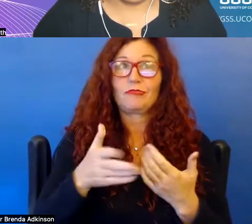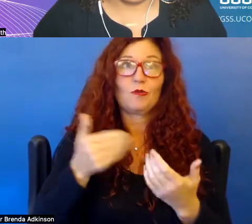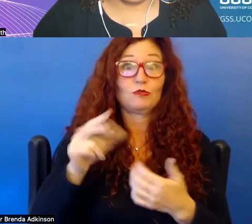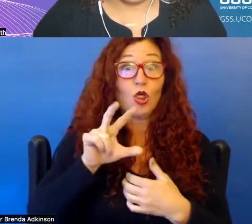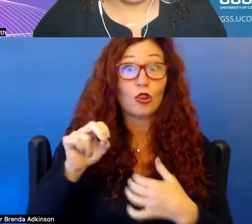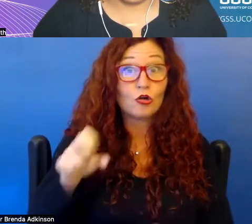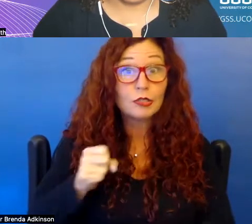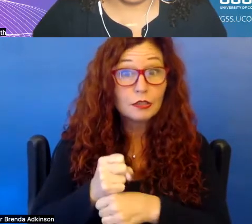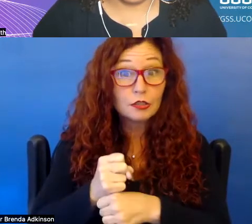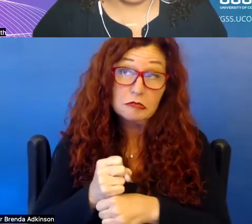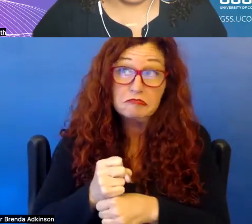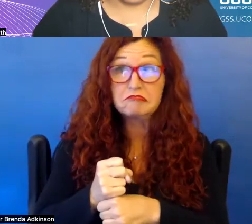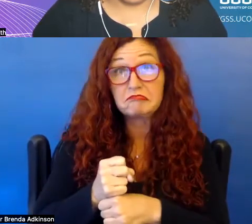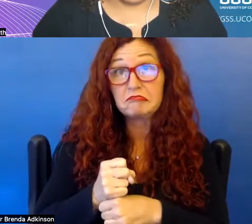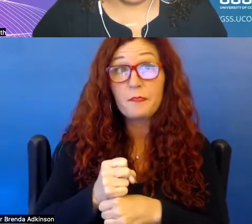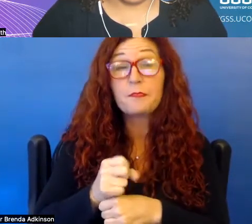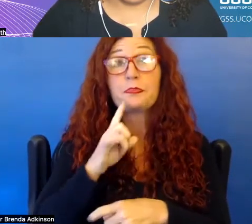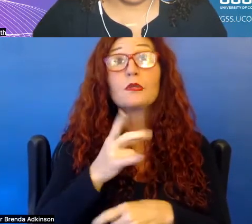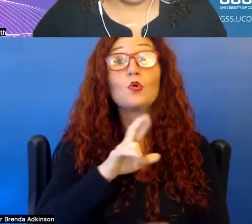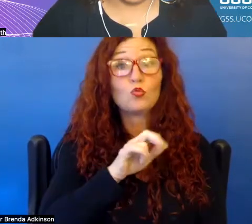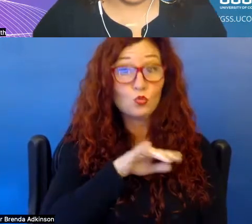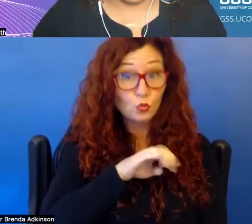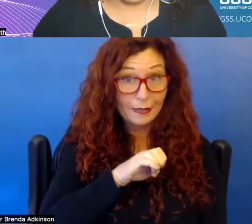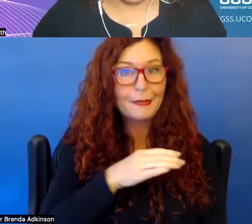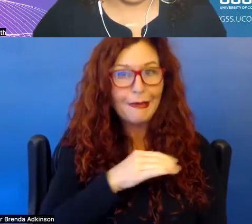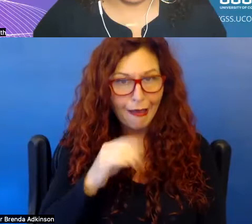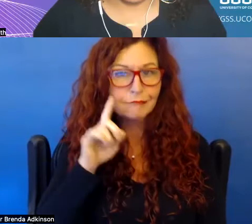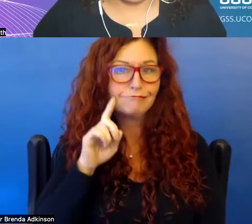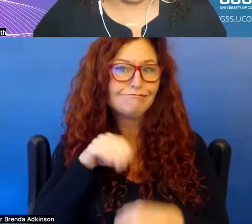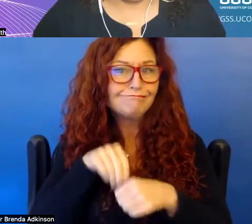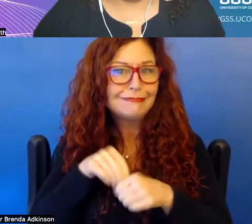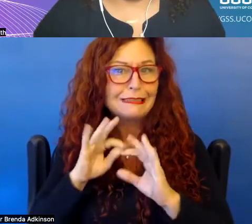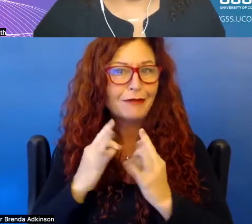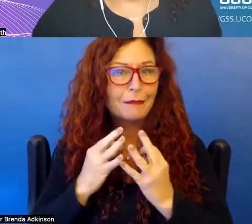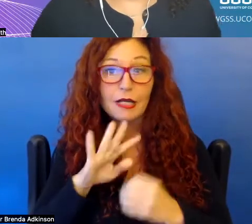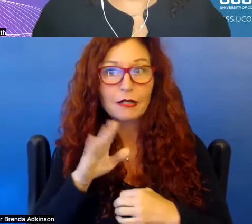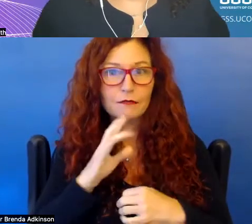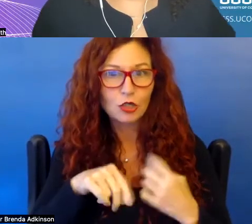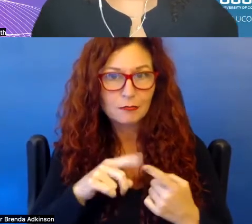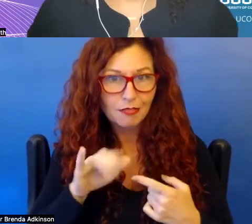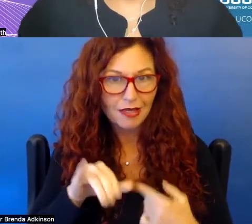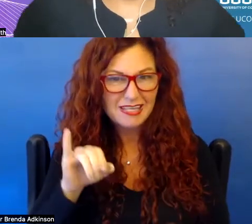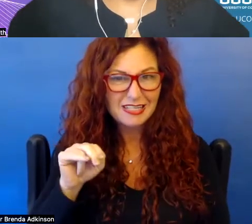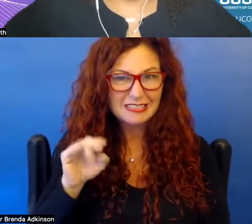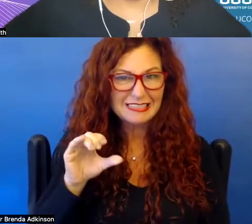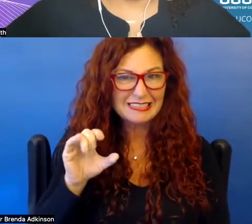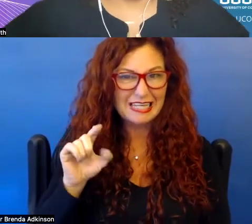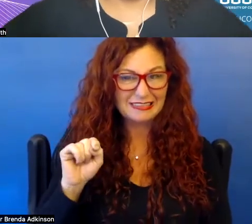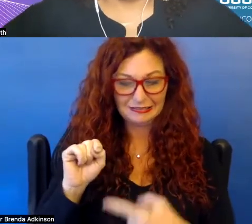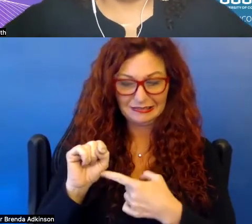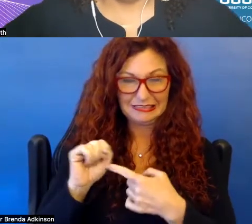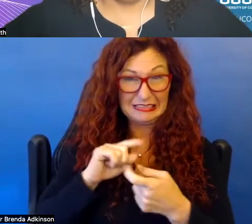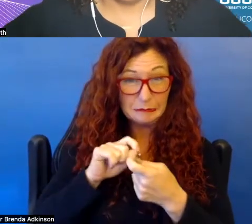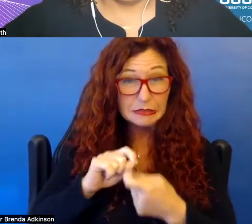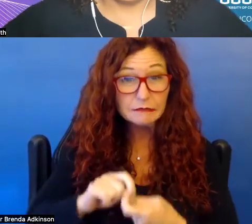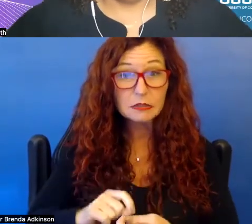And I would say that I was a rape and an incest survivor, but I never talked about what incest looked like. I didn't say who, what, when, why, anything,